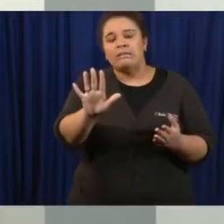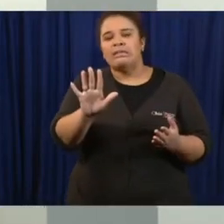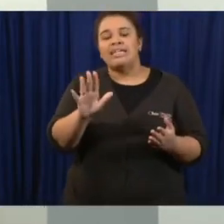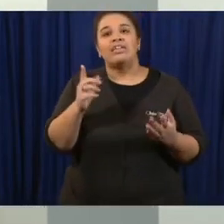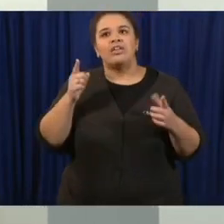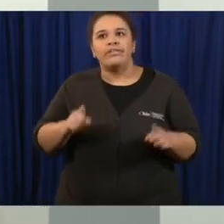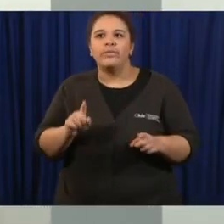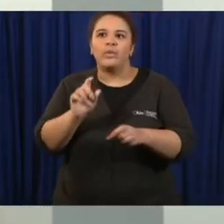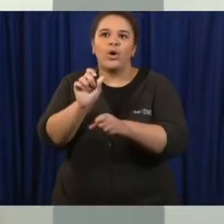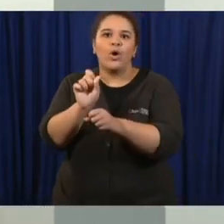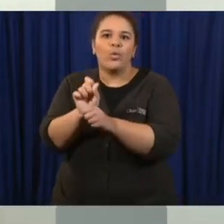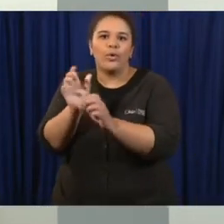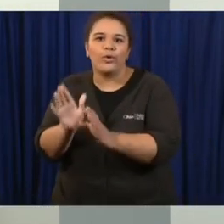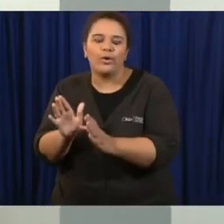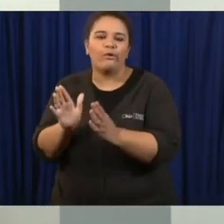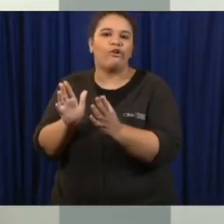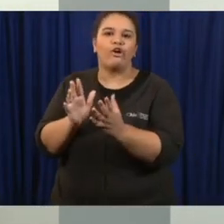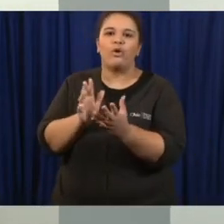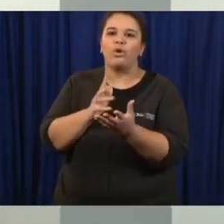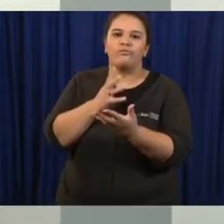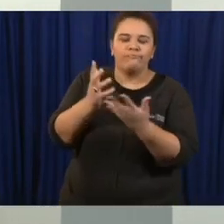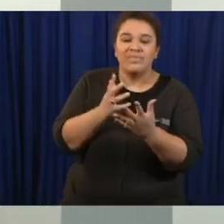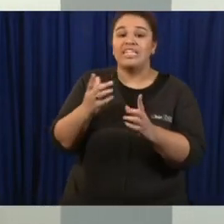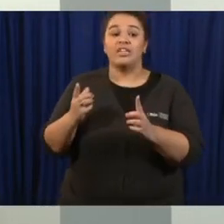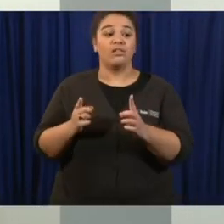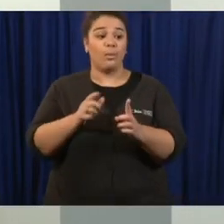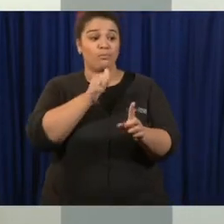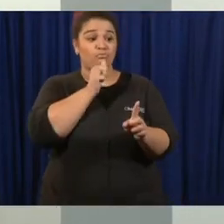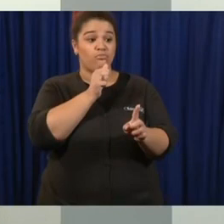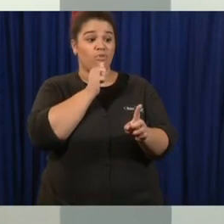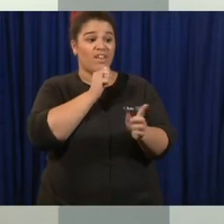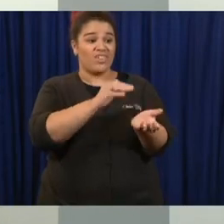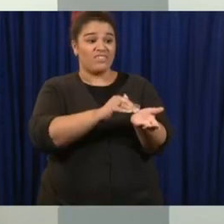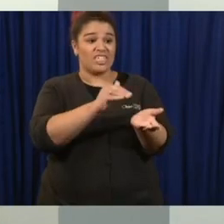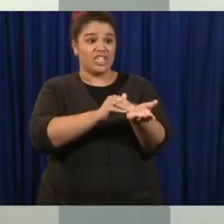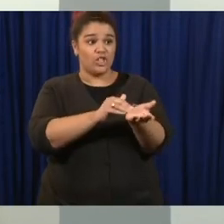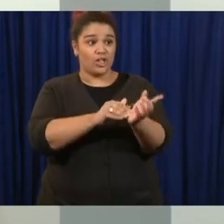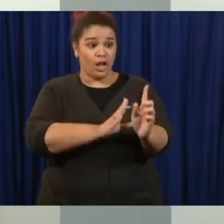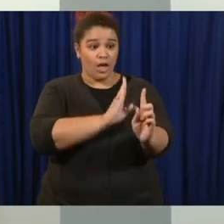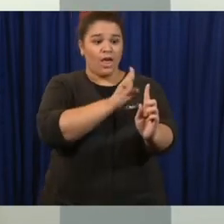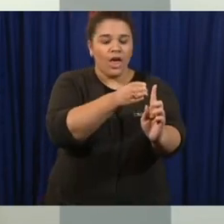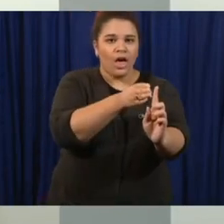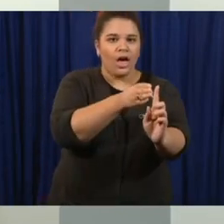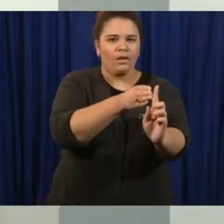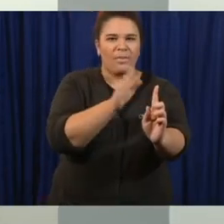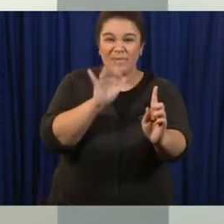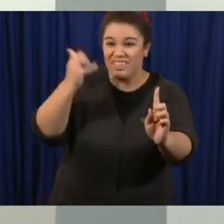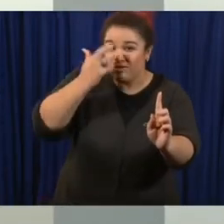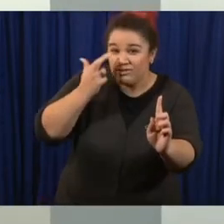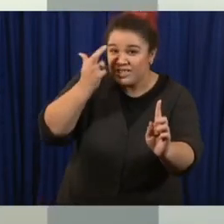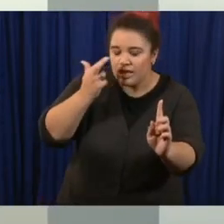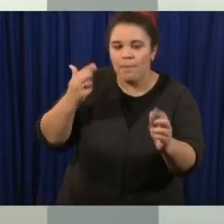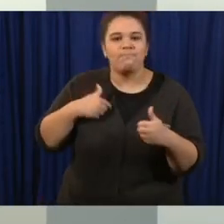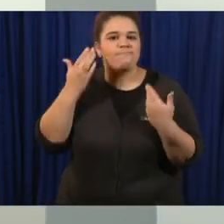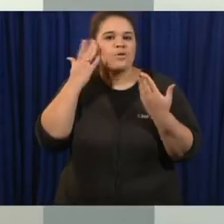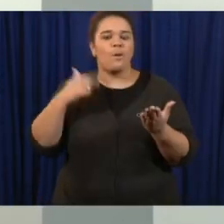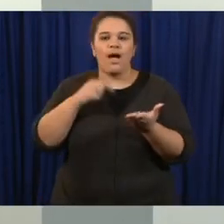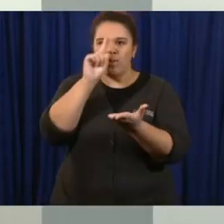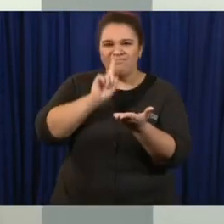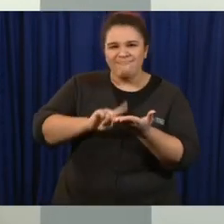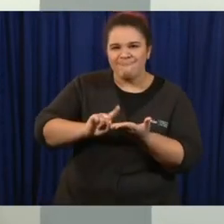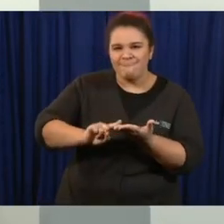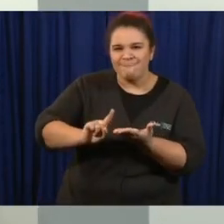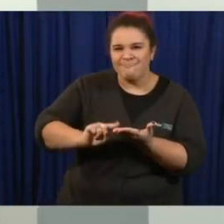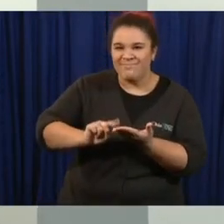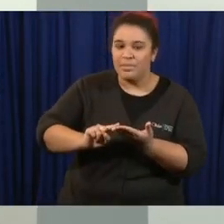you go to a private physician or something else. So we'll look into all of that and get that back for you, because I know that's where our